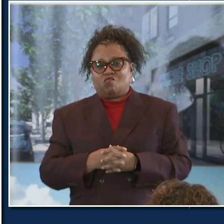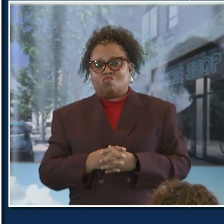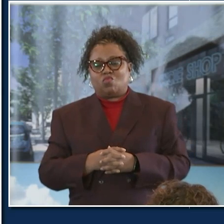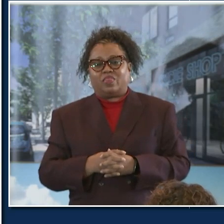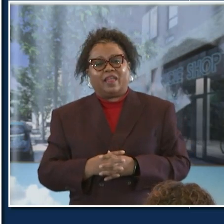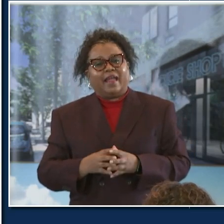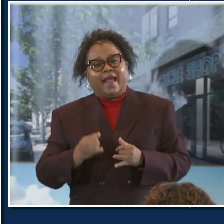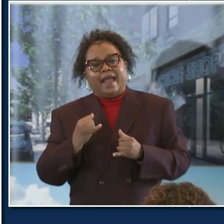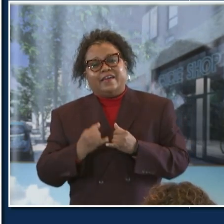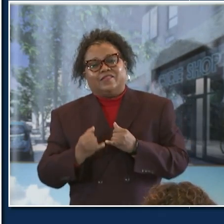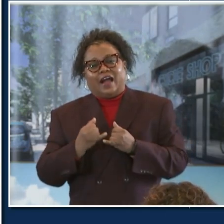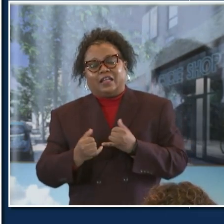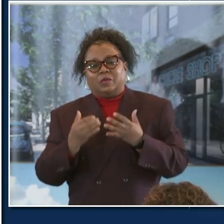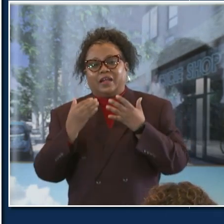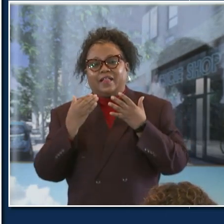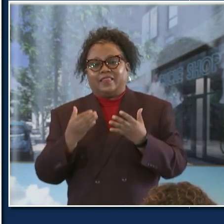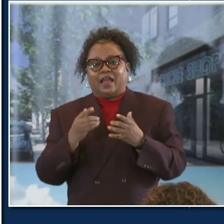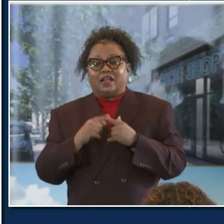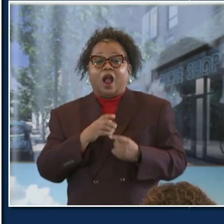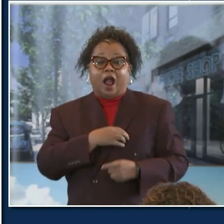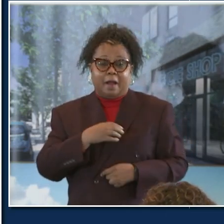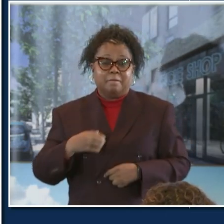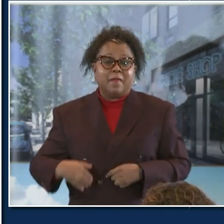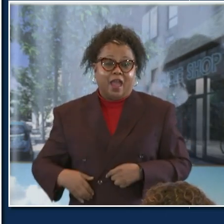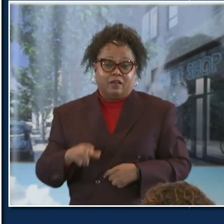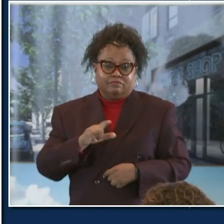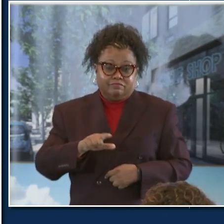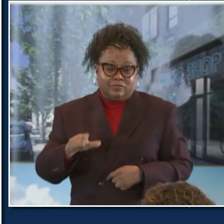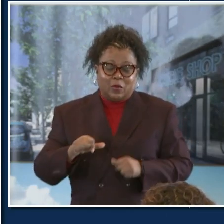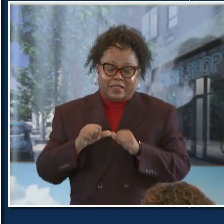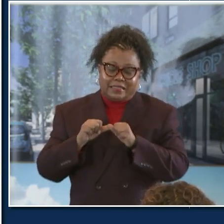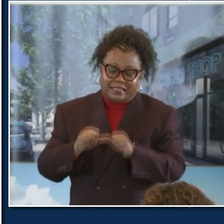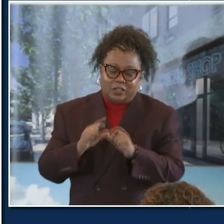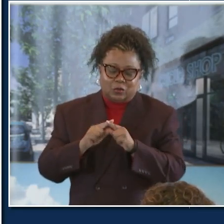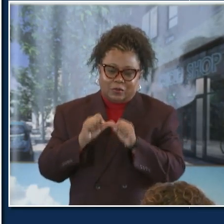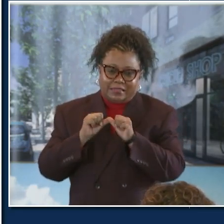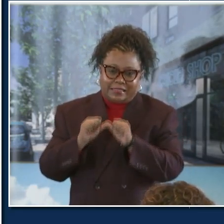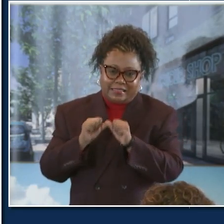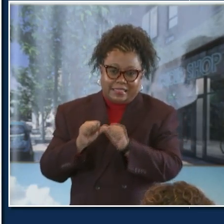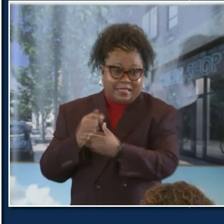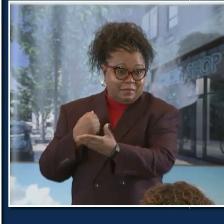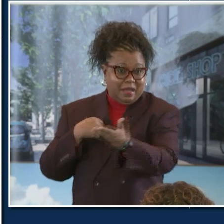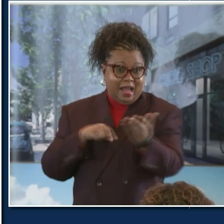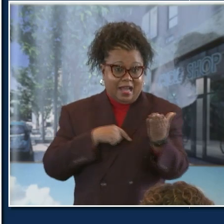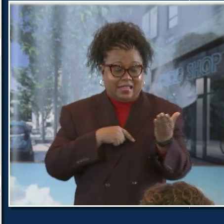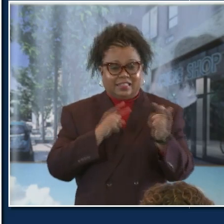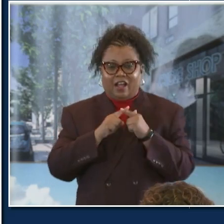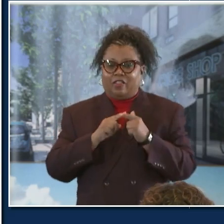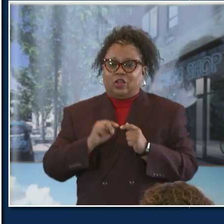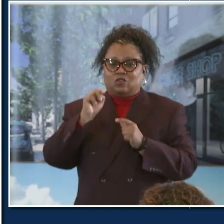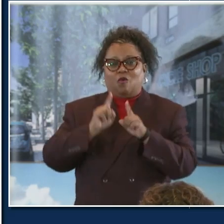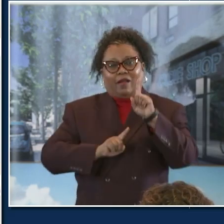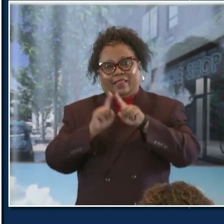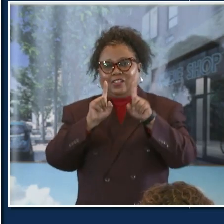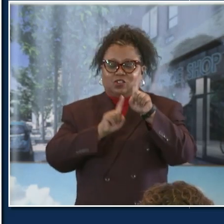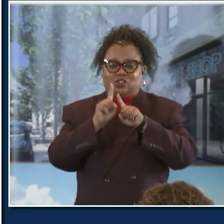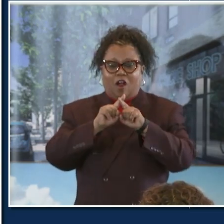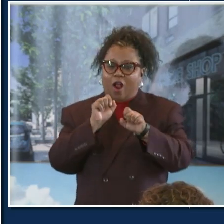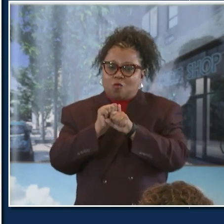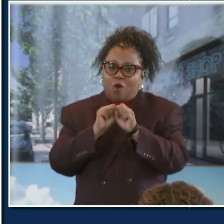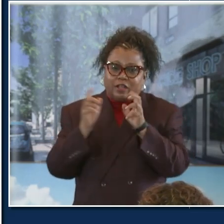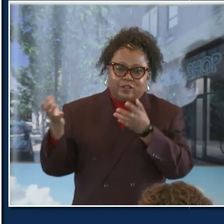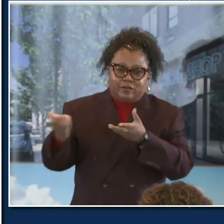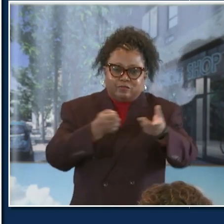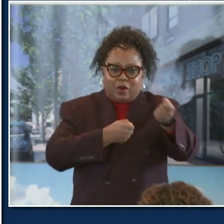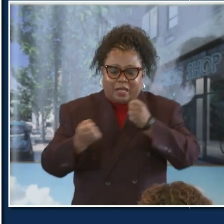And finally, I want to thank our mayor for continuing to keep us, as they say, the North Star of working to